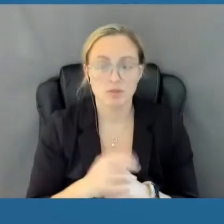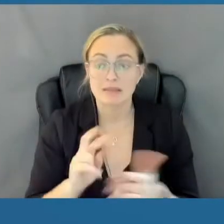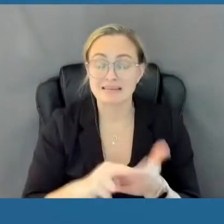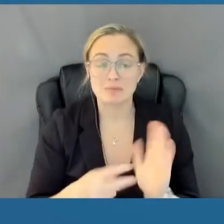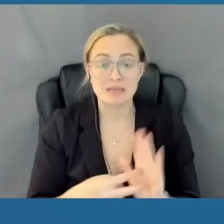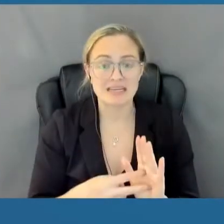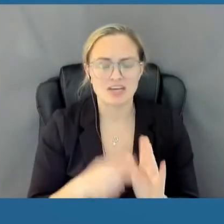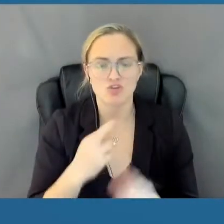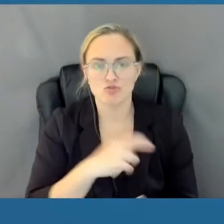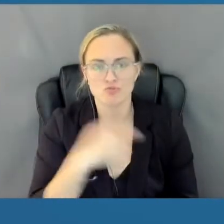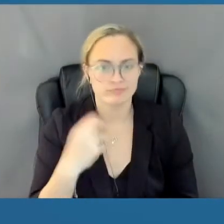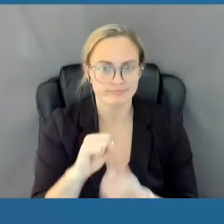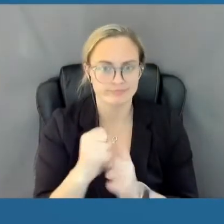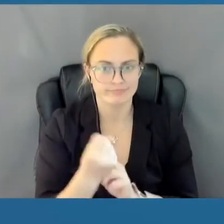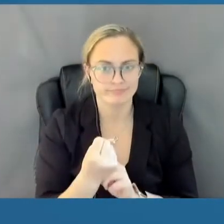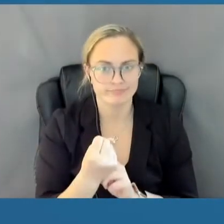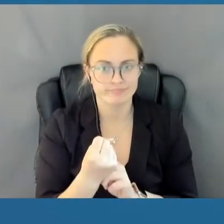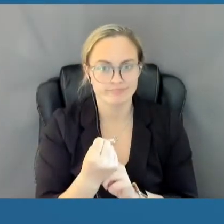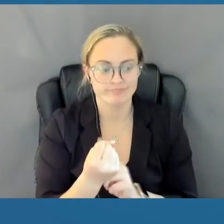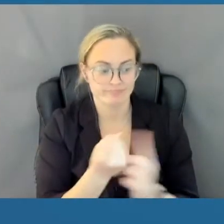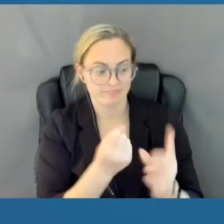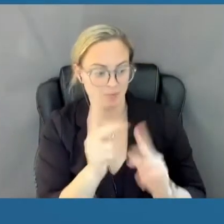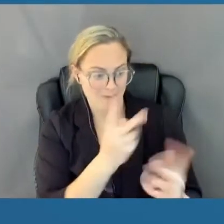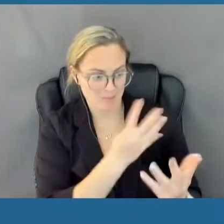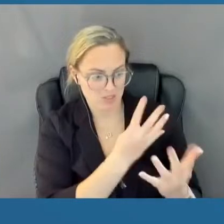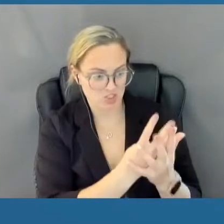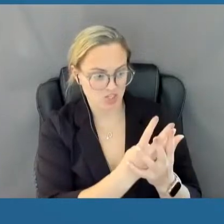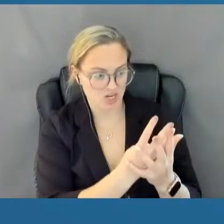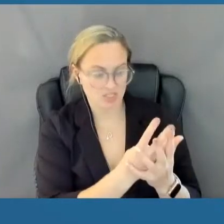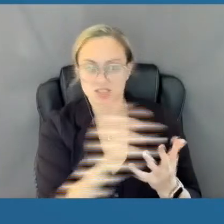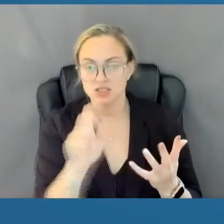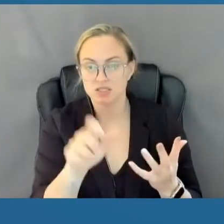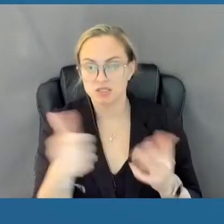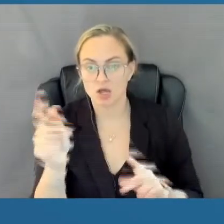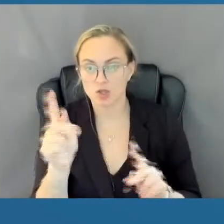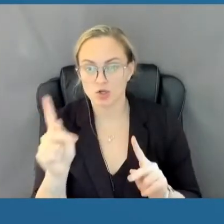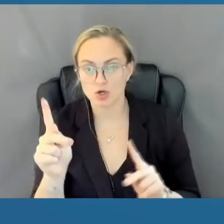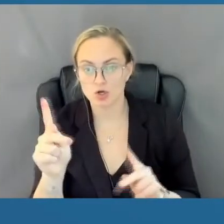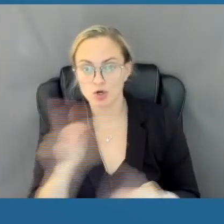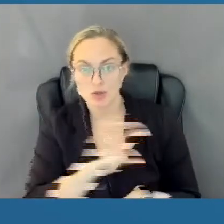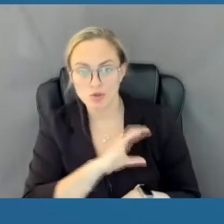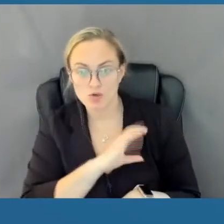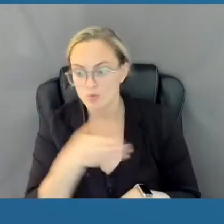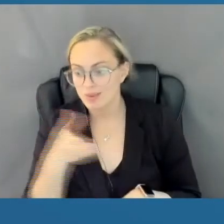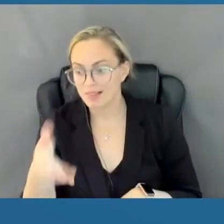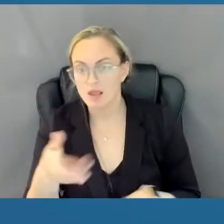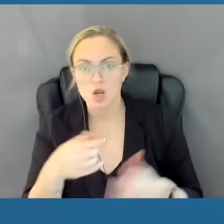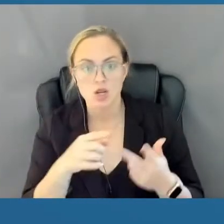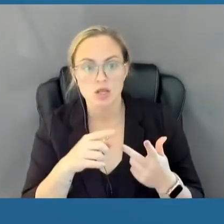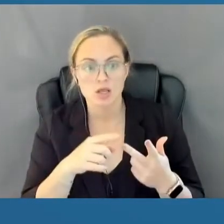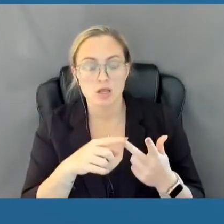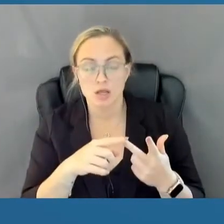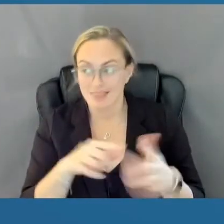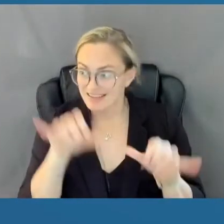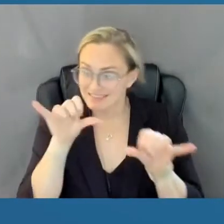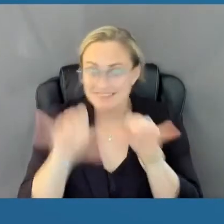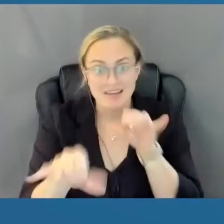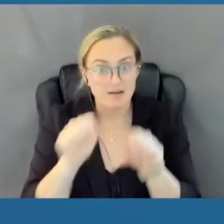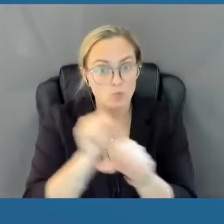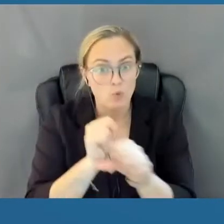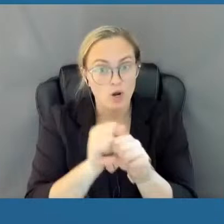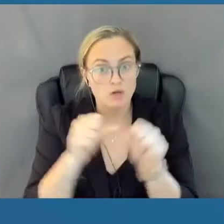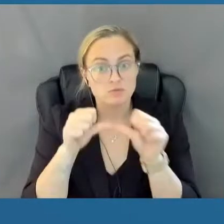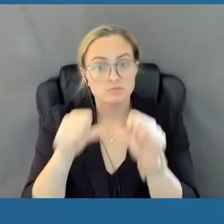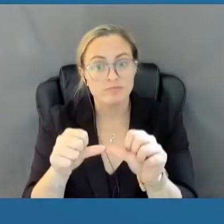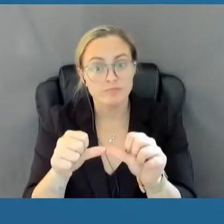situation. The incarcerated population, the other corrections officers who had the courage to stay, as well as